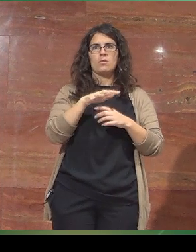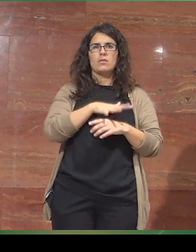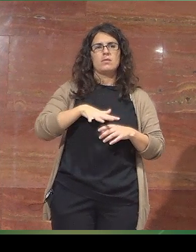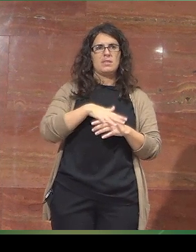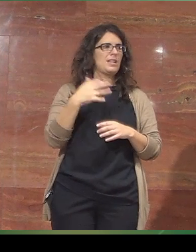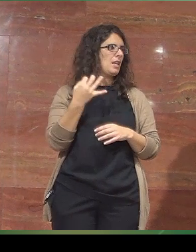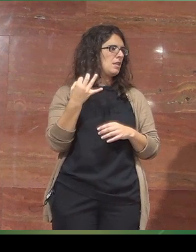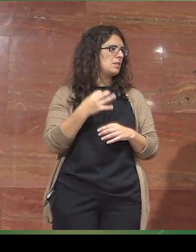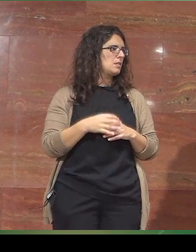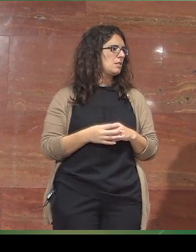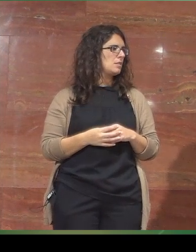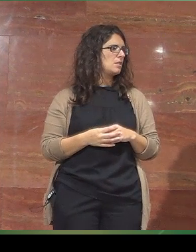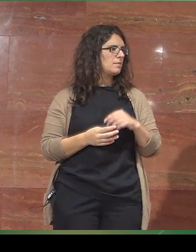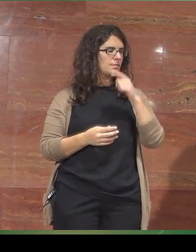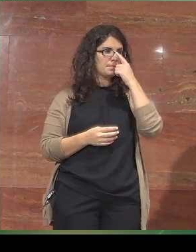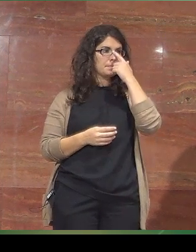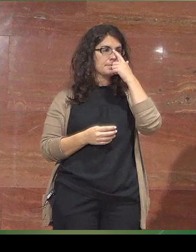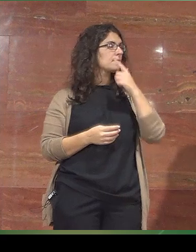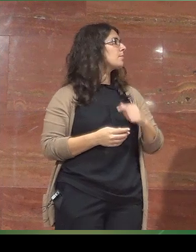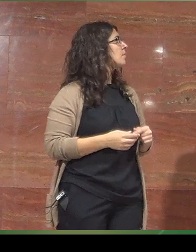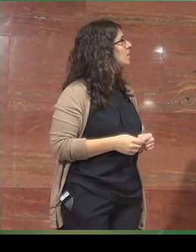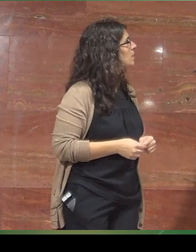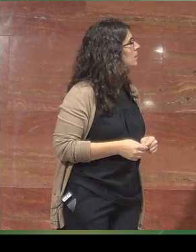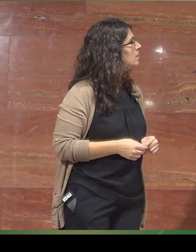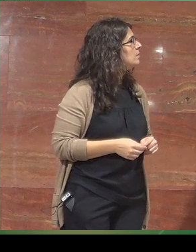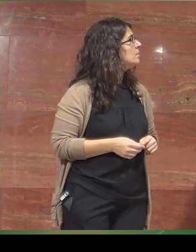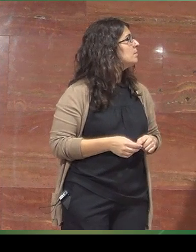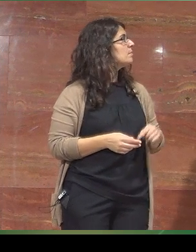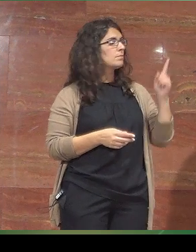Just as provocation, and then I finish, I will